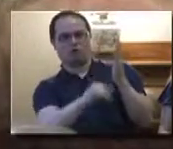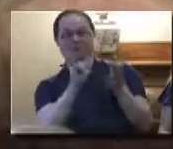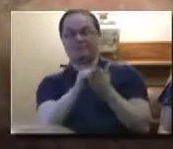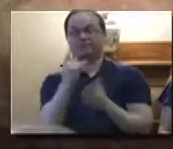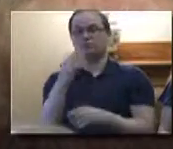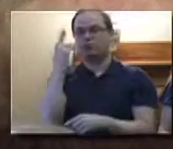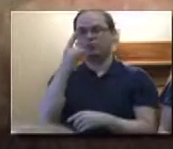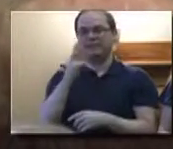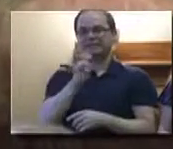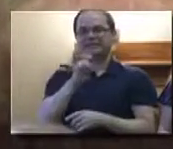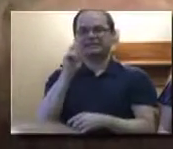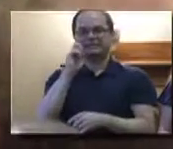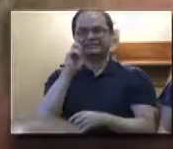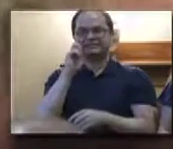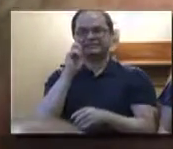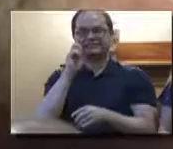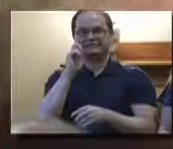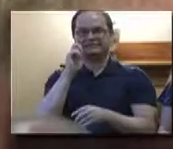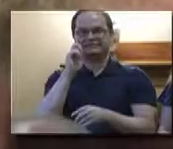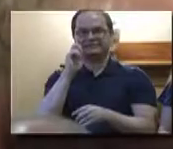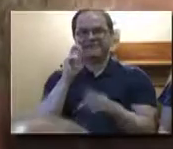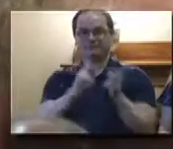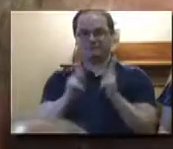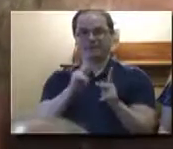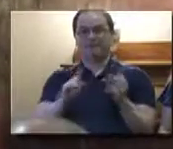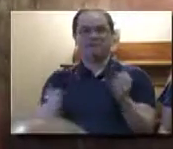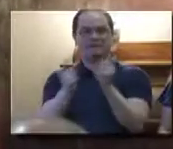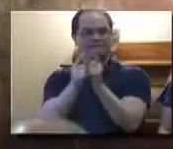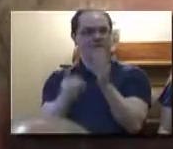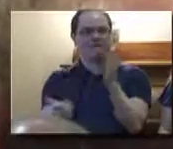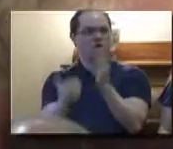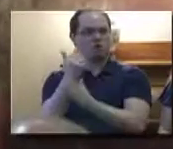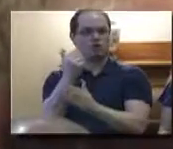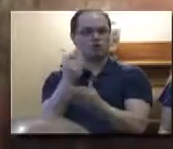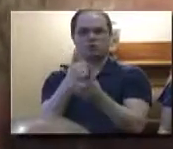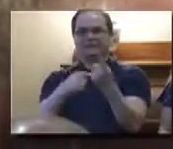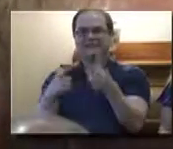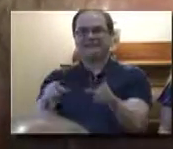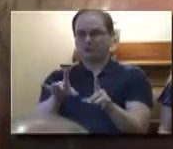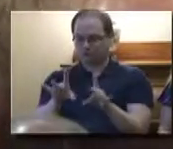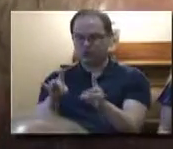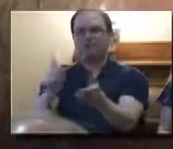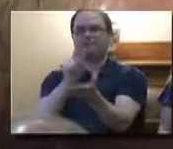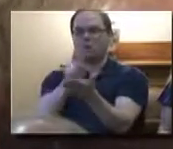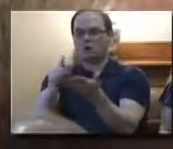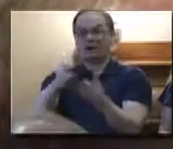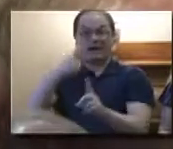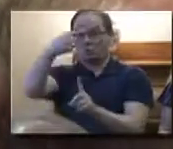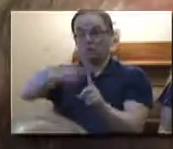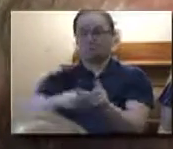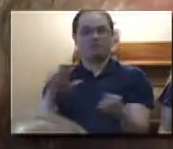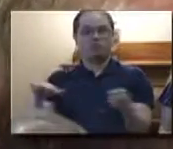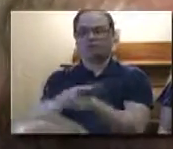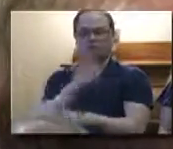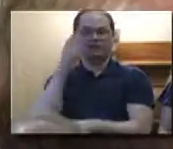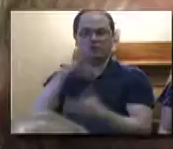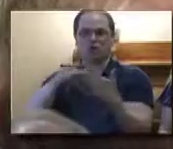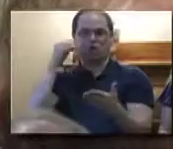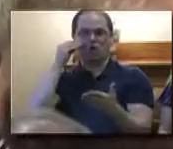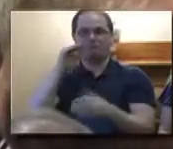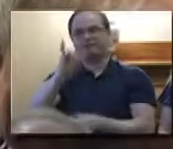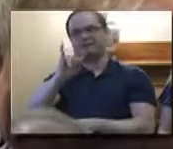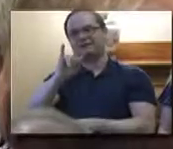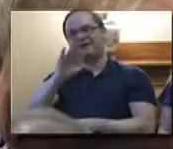reasons why deaf people pick up a new sign language, sometimes in a week and sometimes definitely in a month, because the iconicity is